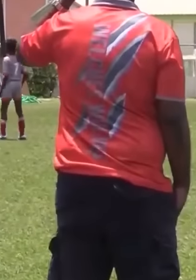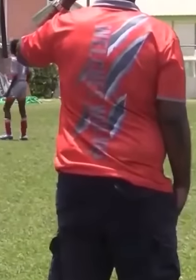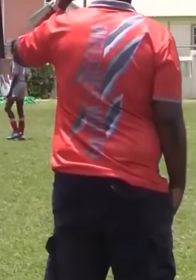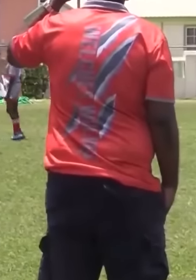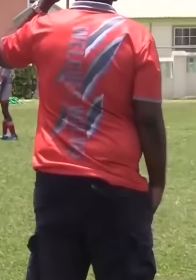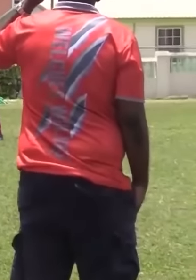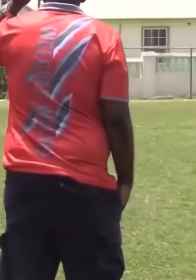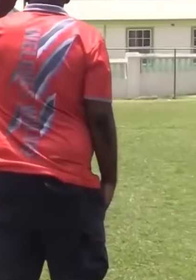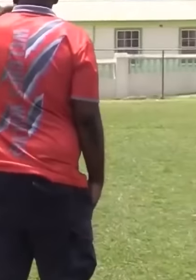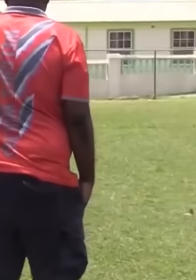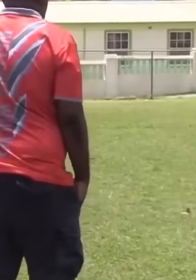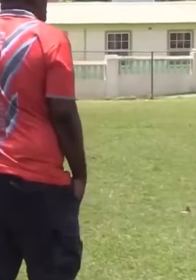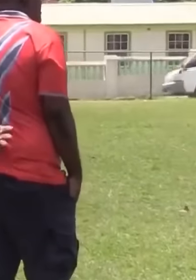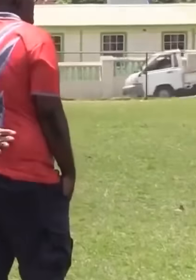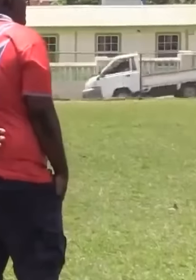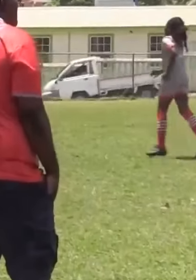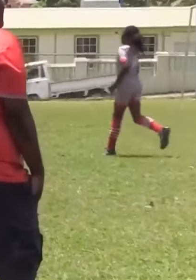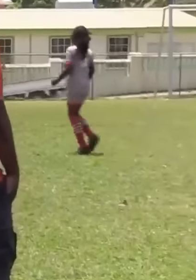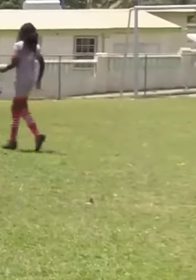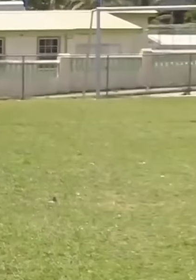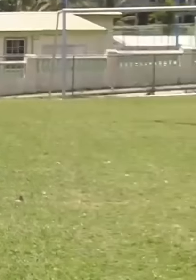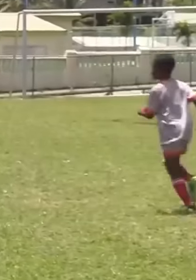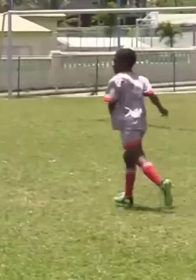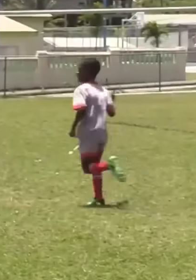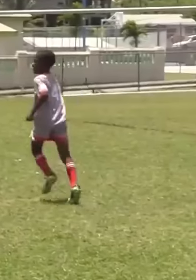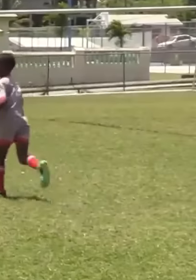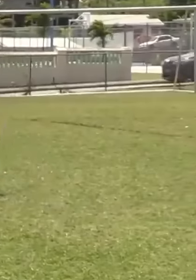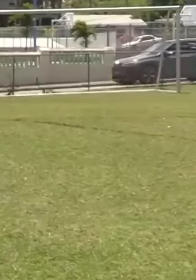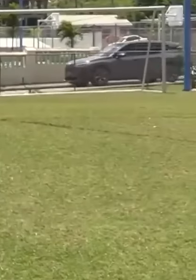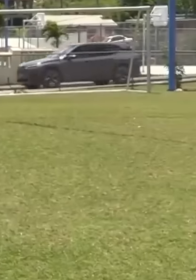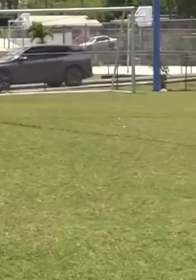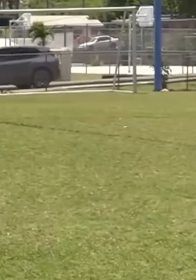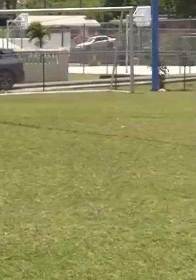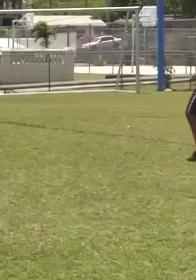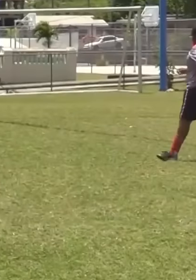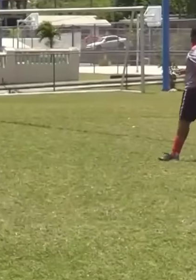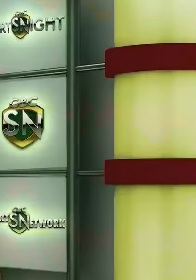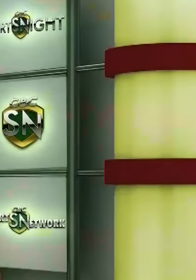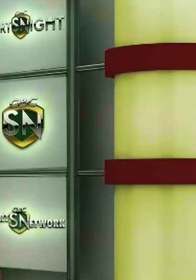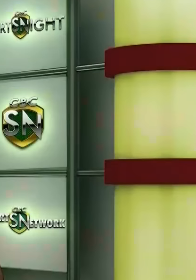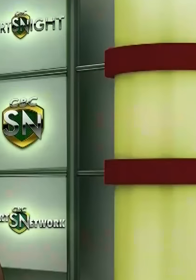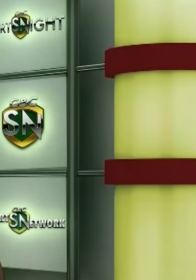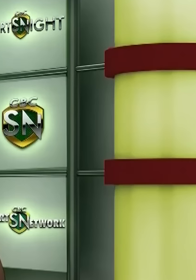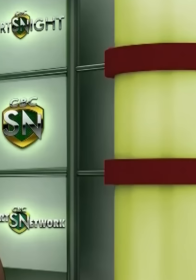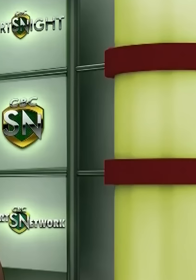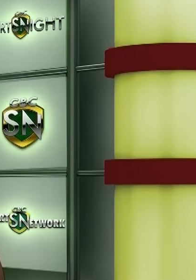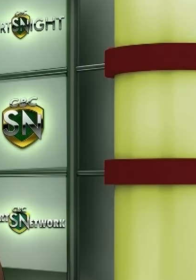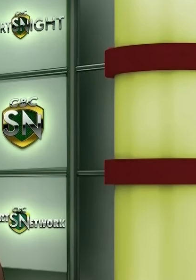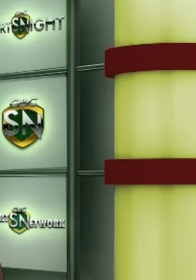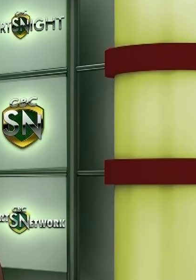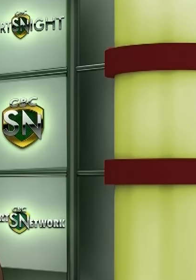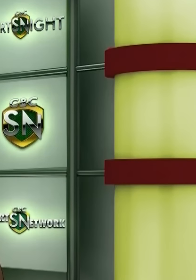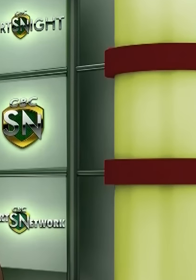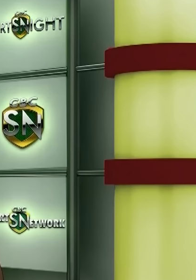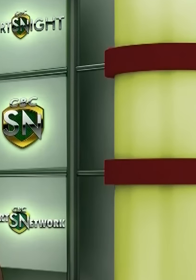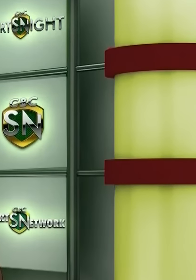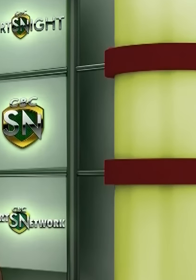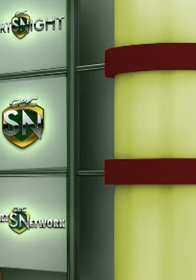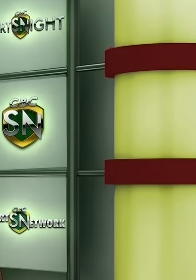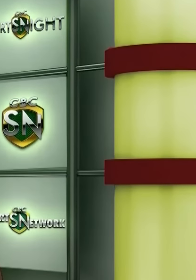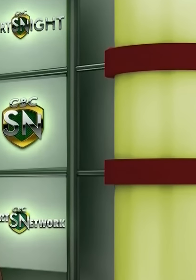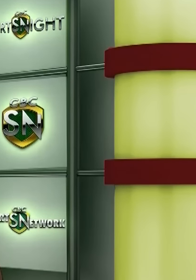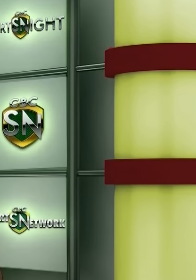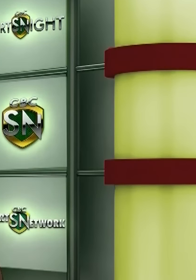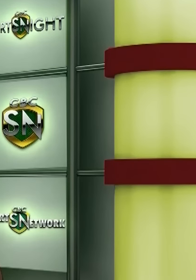Primary 3-0 to advance. Damien Best, CBC Sports. A new champion will be crowned